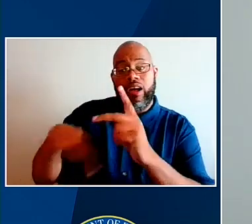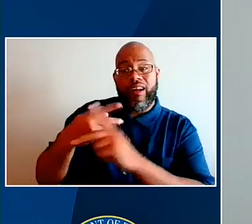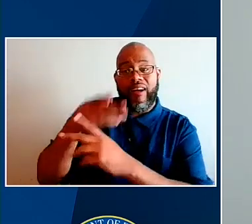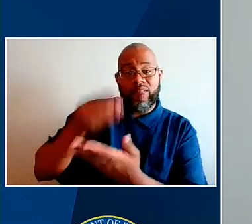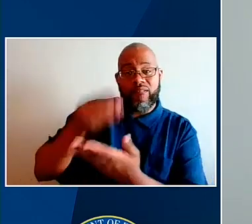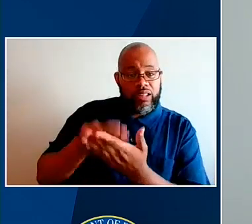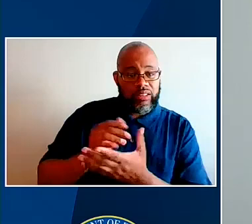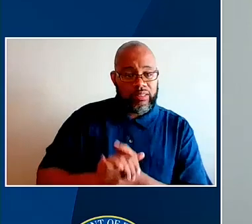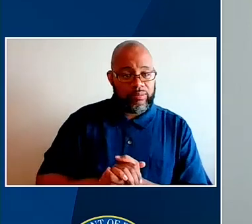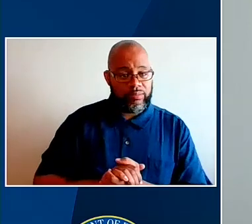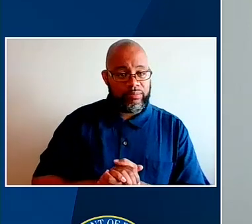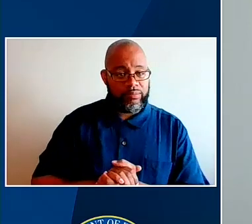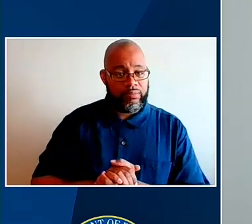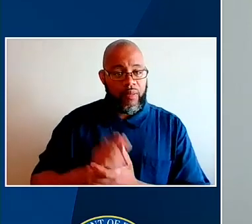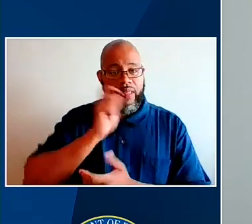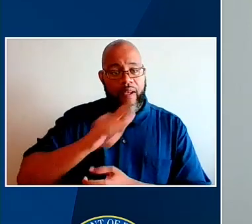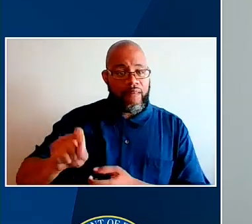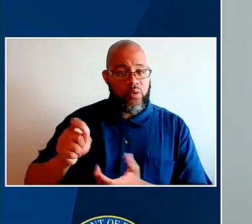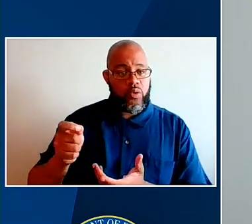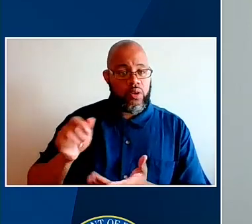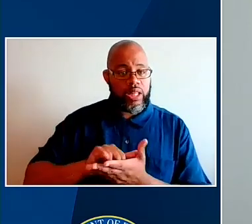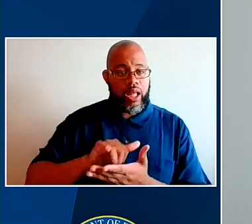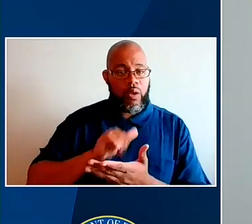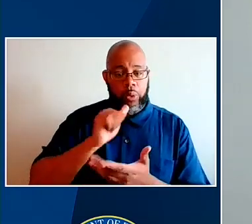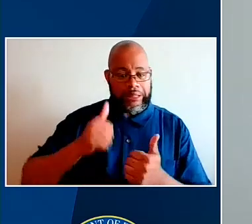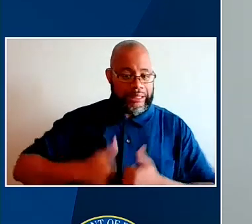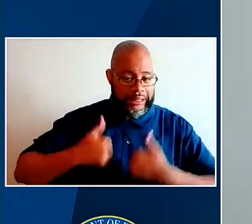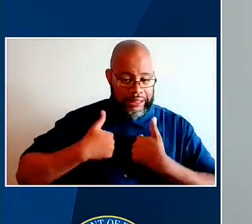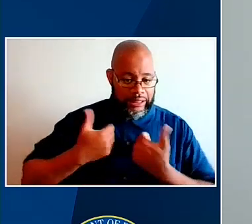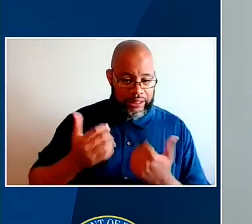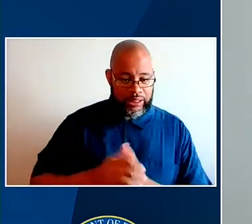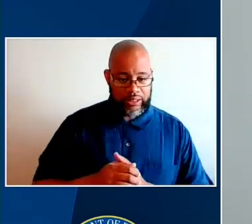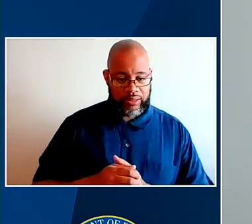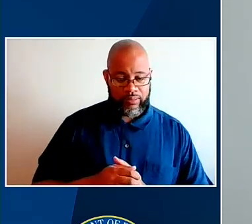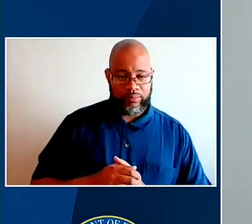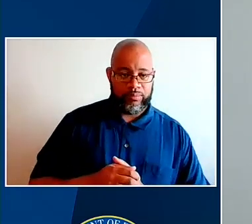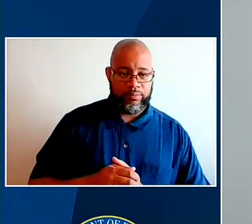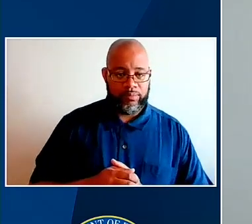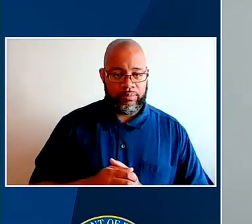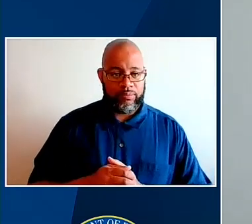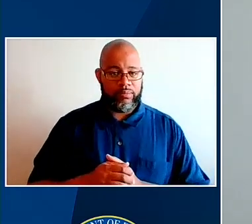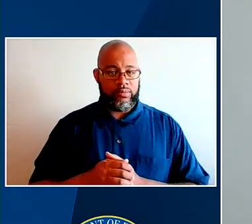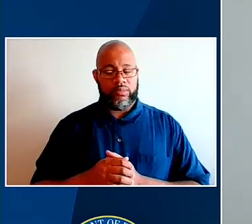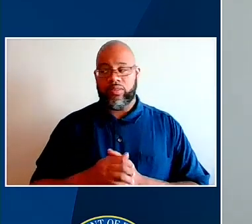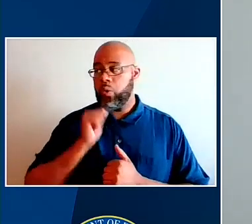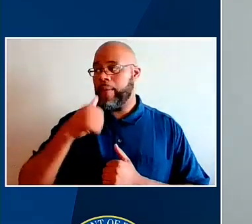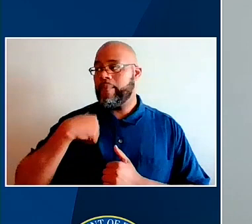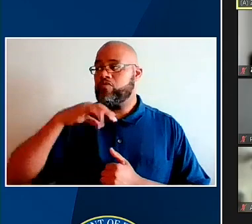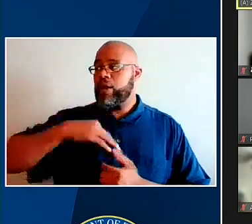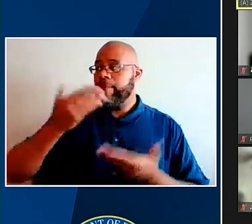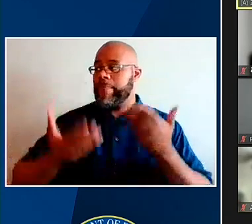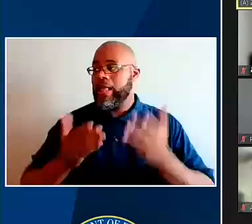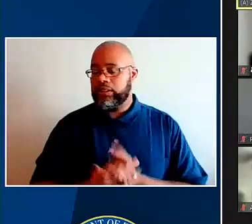that therefore this wouldn't have existed. It wouldn't be a credit balance.